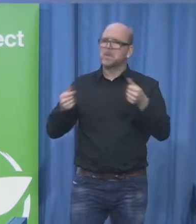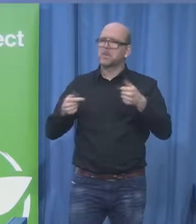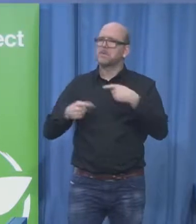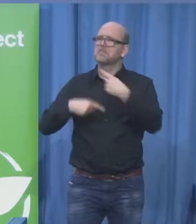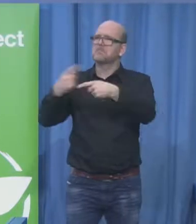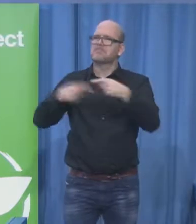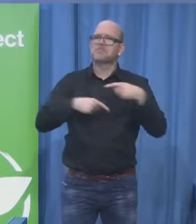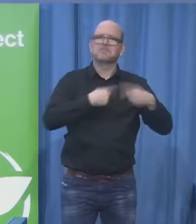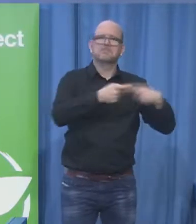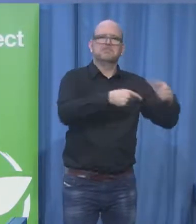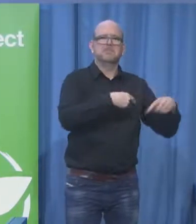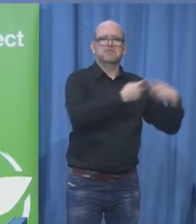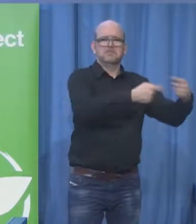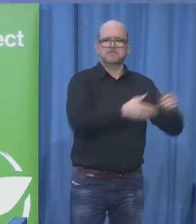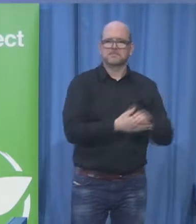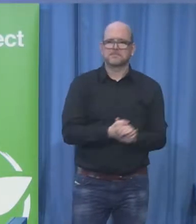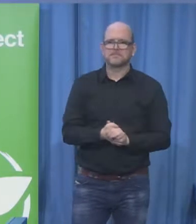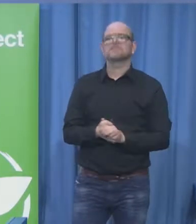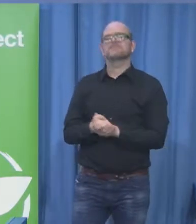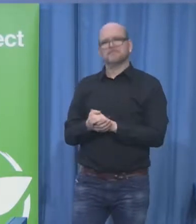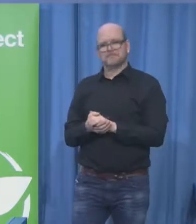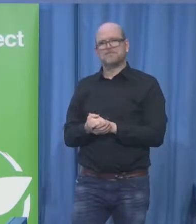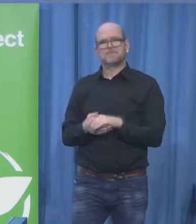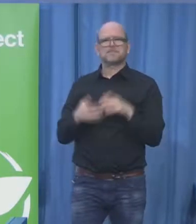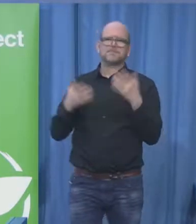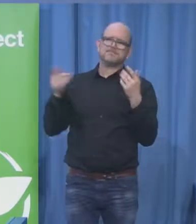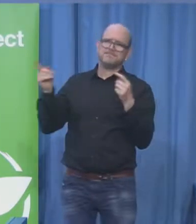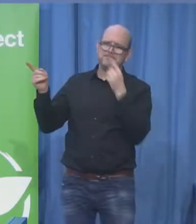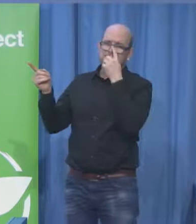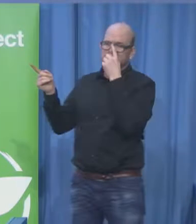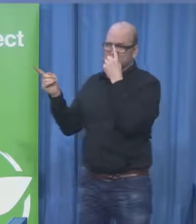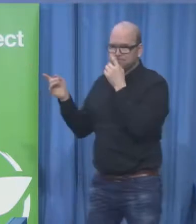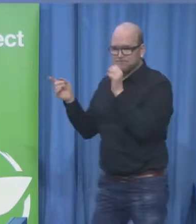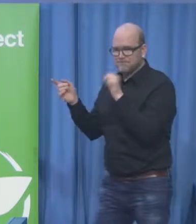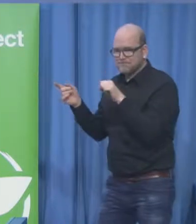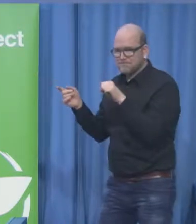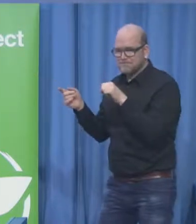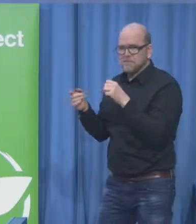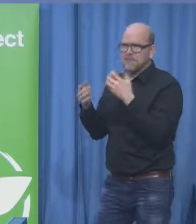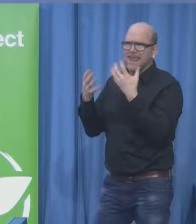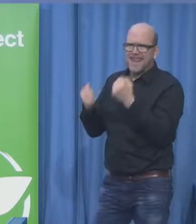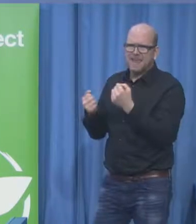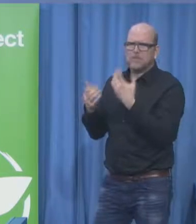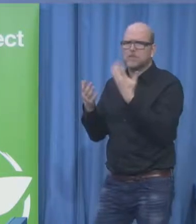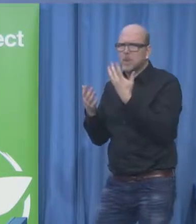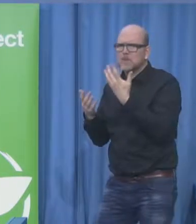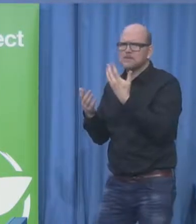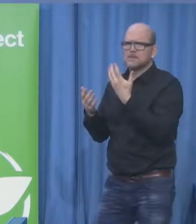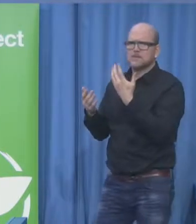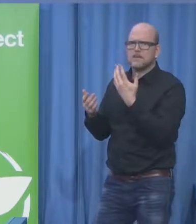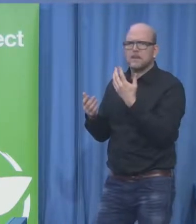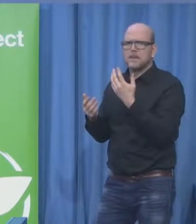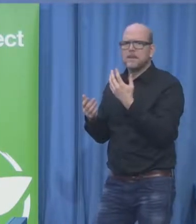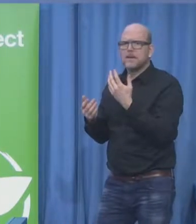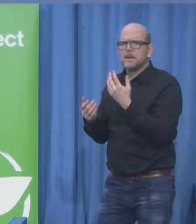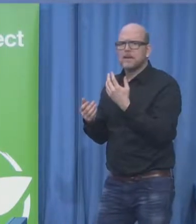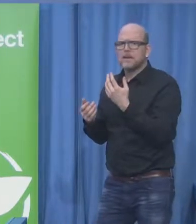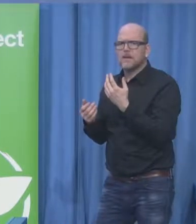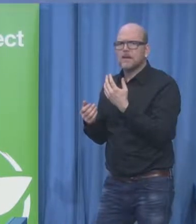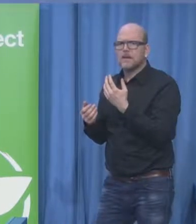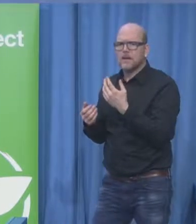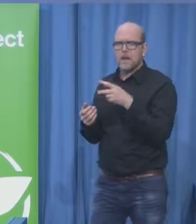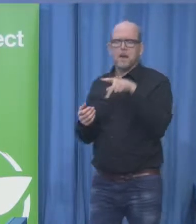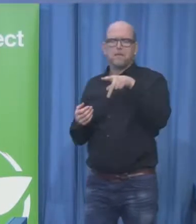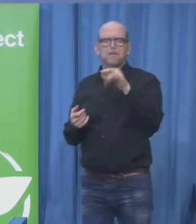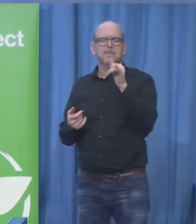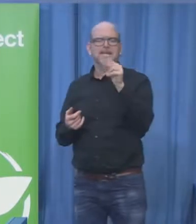planner, a social entrepreneur, a filmmaker, and a globally recognized human rights advocate. He also wears many hats, including being the co-chair of the